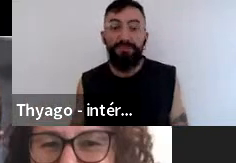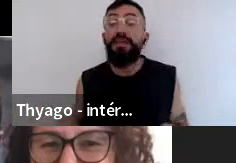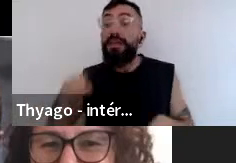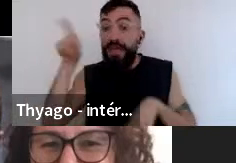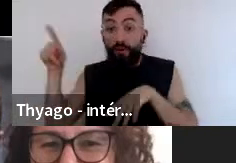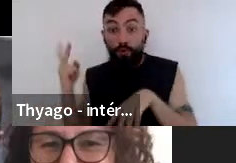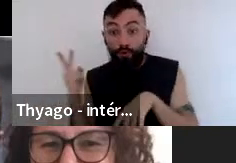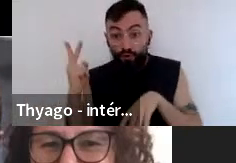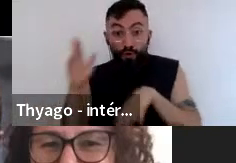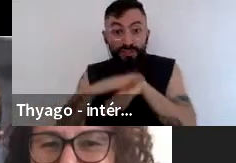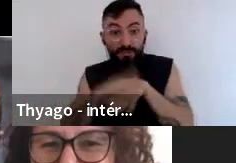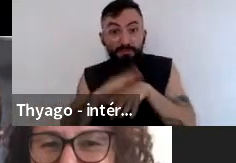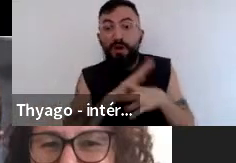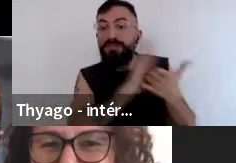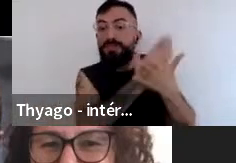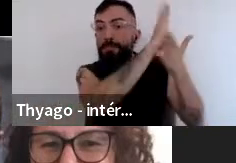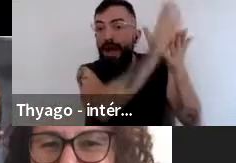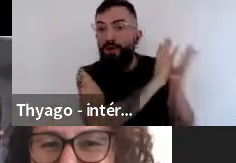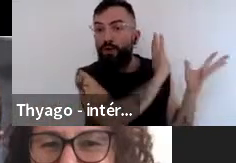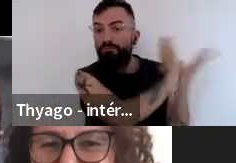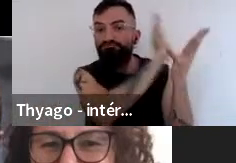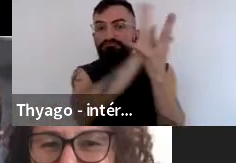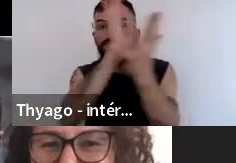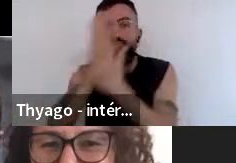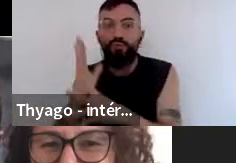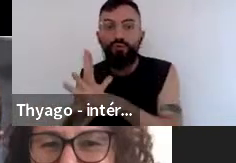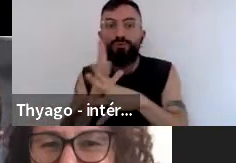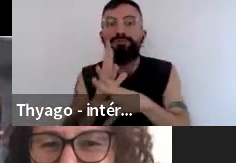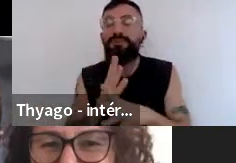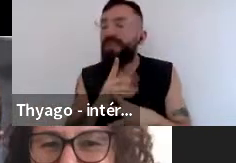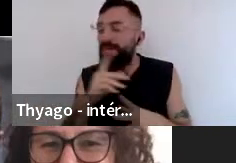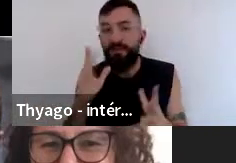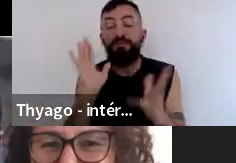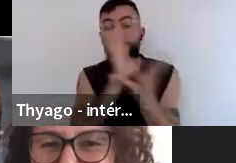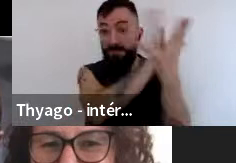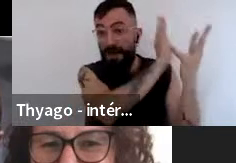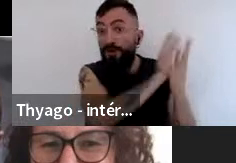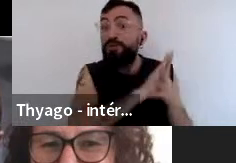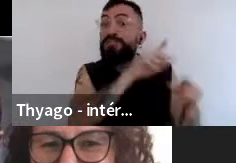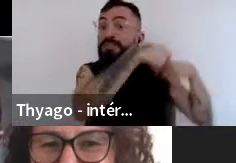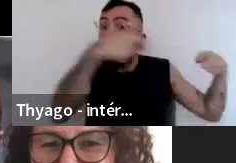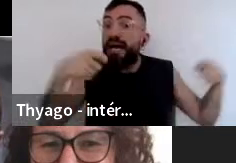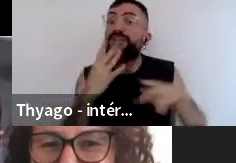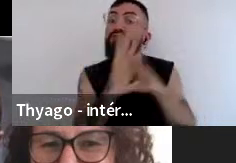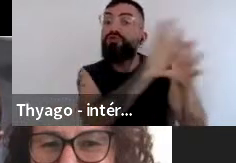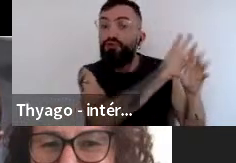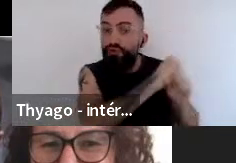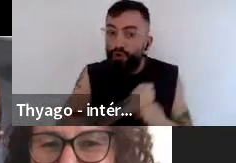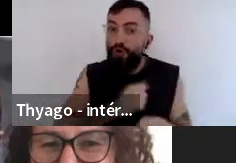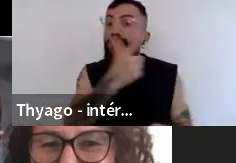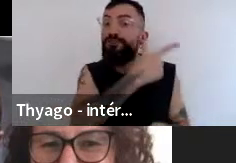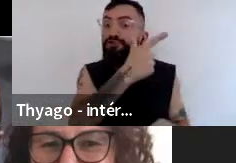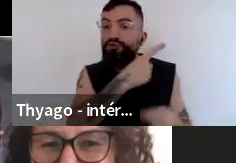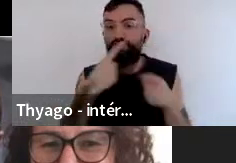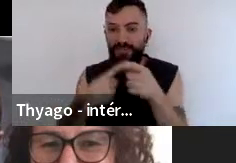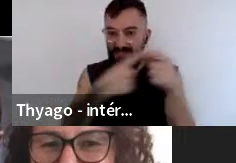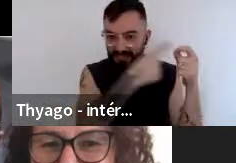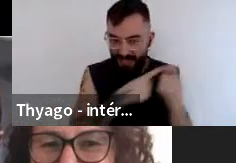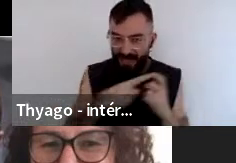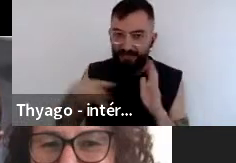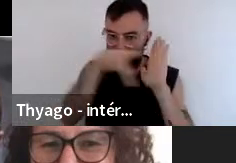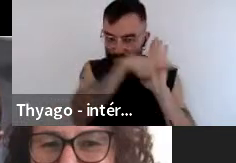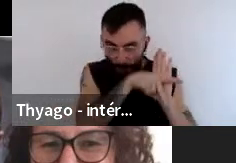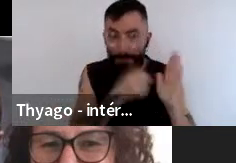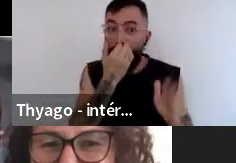name 22 Acrean cities based on this taxonomy. Unlike Souza Jr., they classified